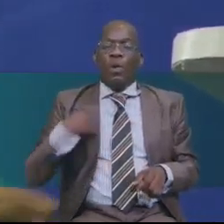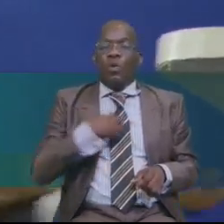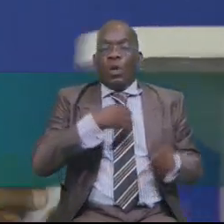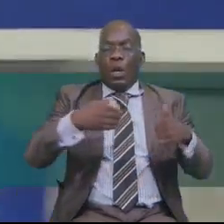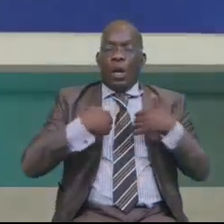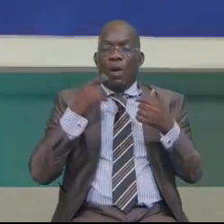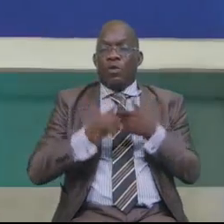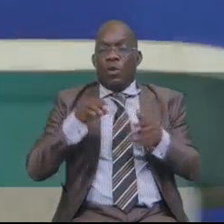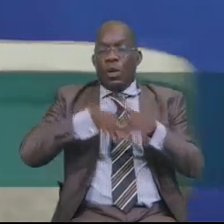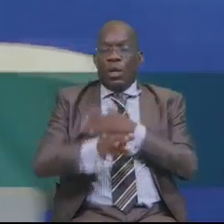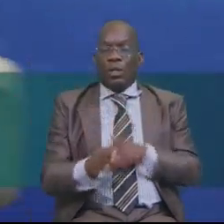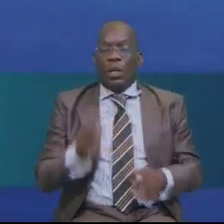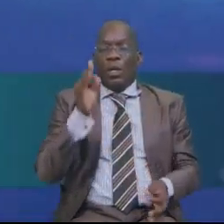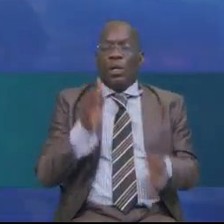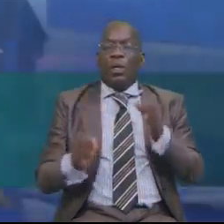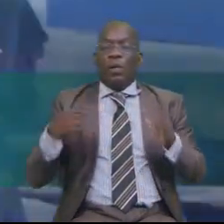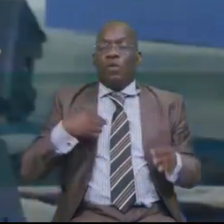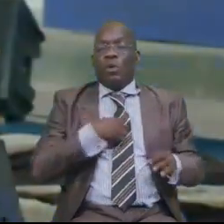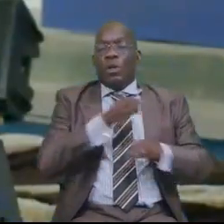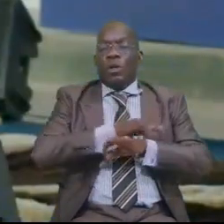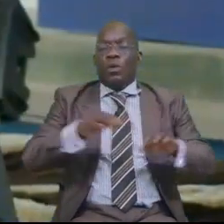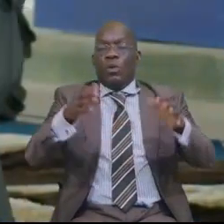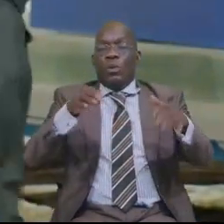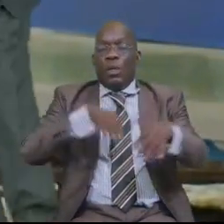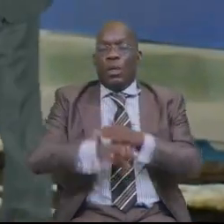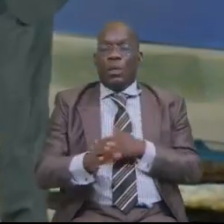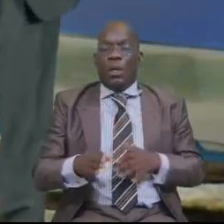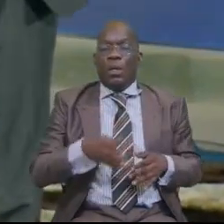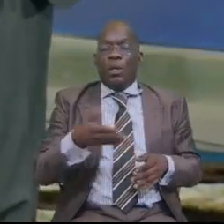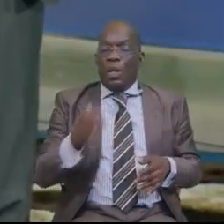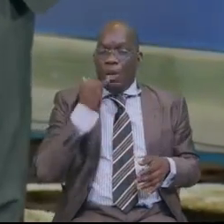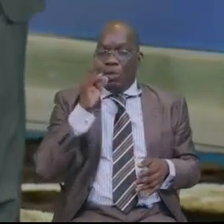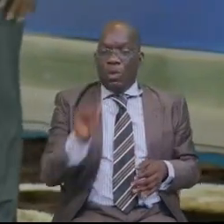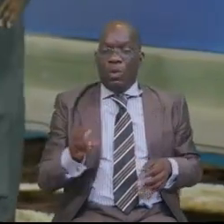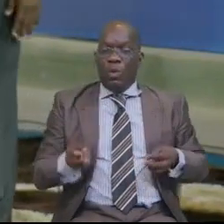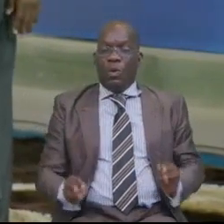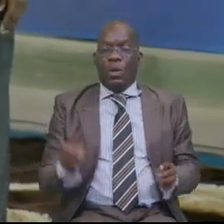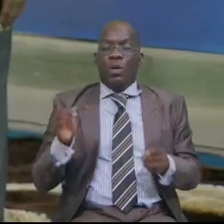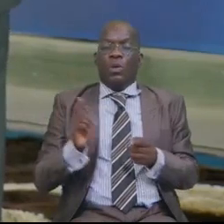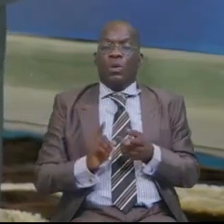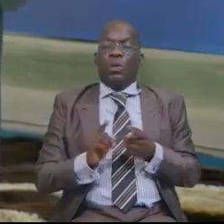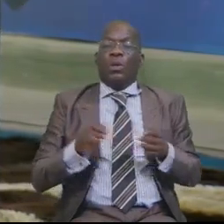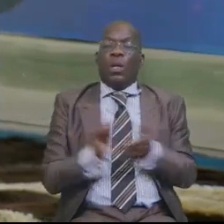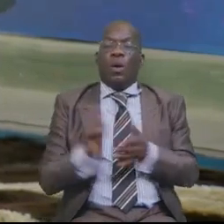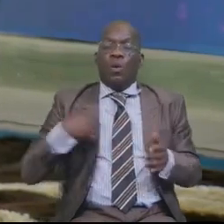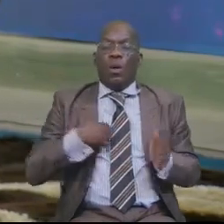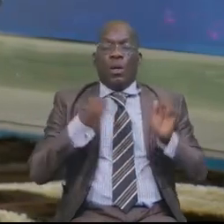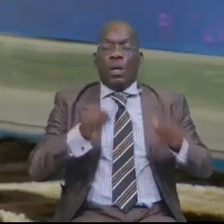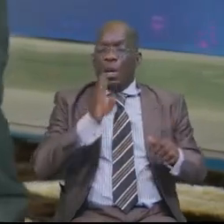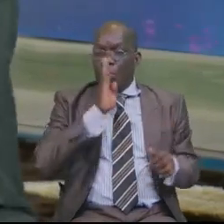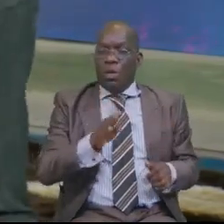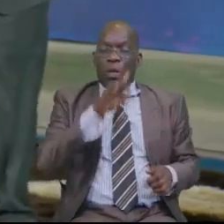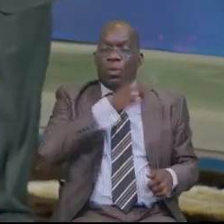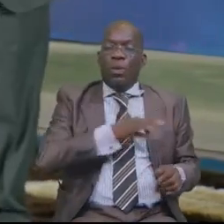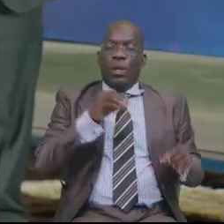if we don't enter, there is no way we can be profitable in exalting the kingdom, in expanding